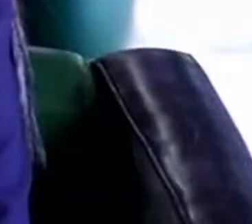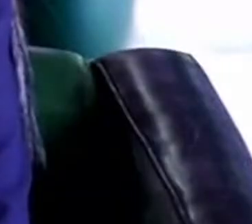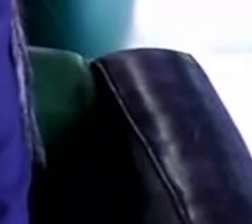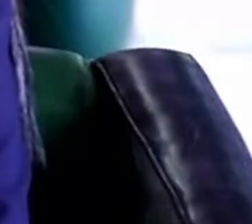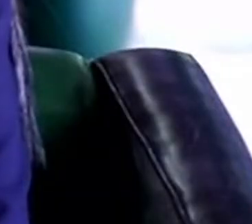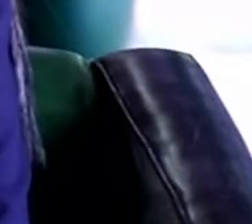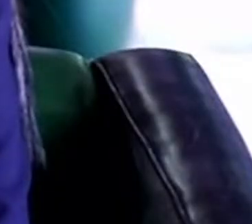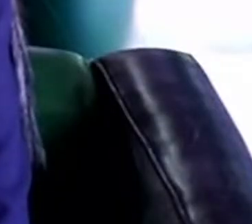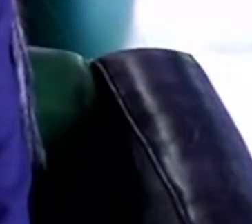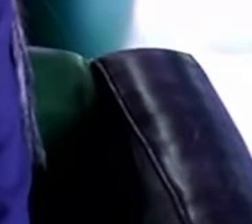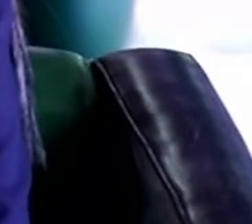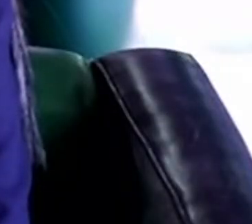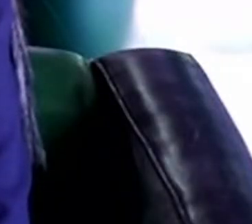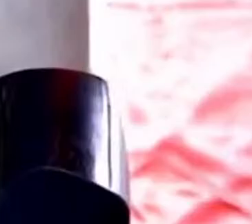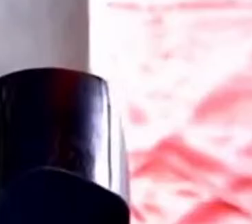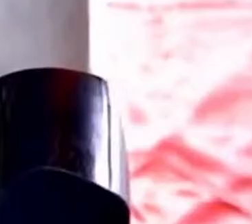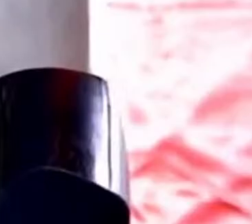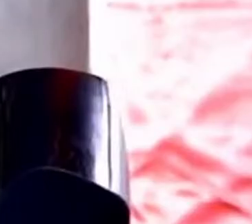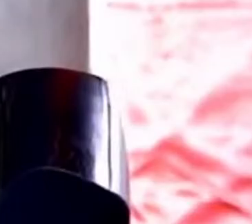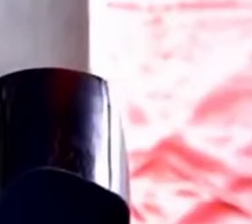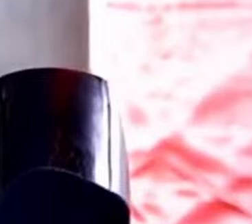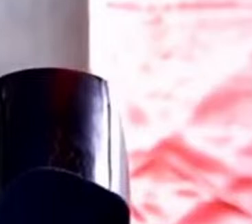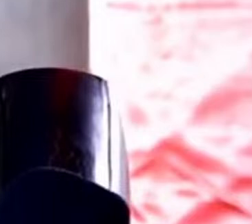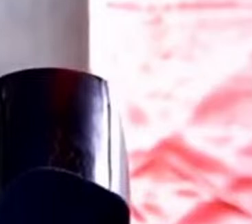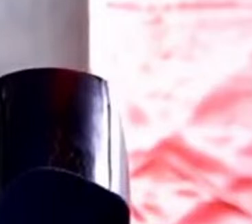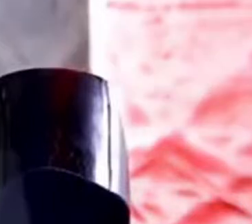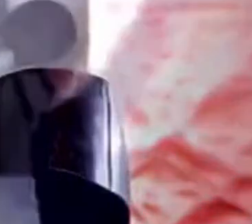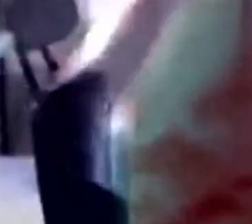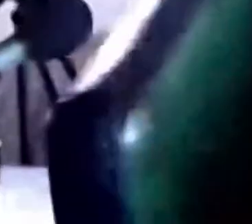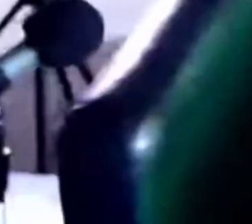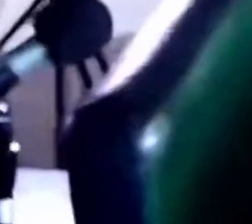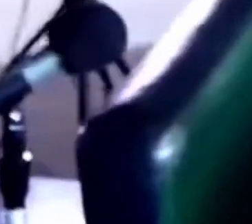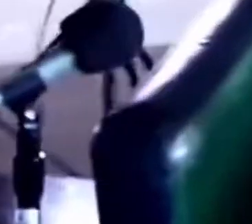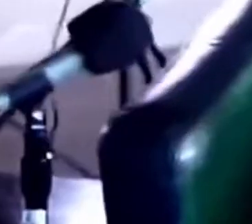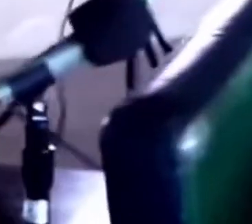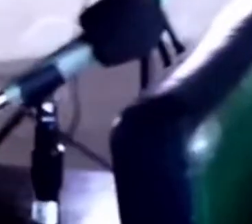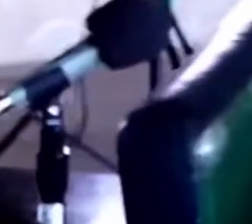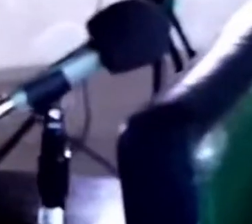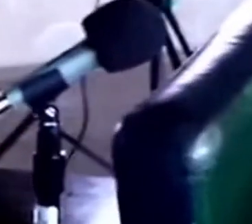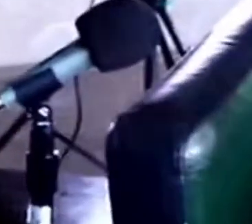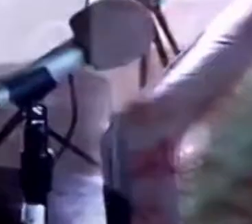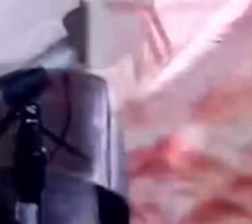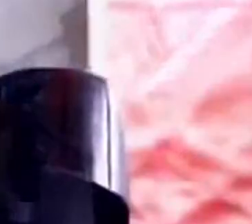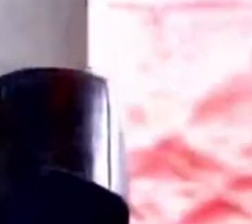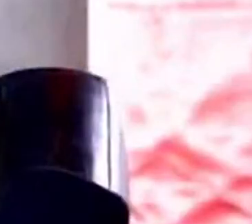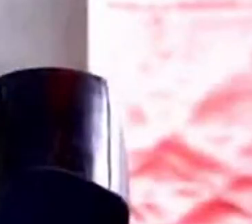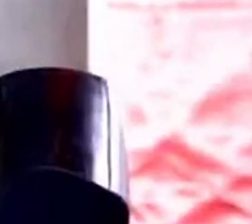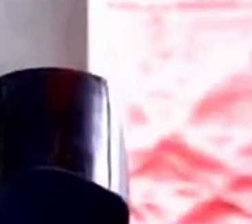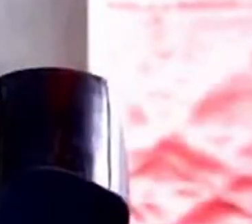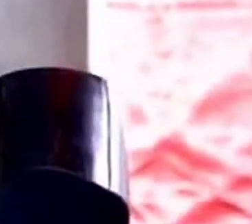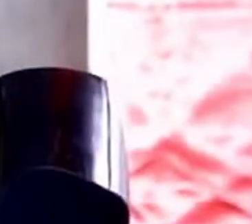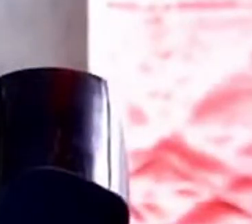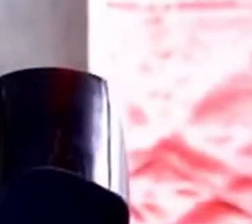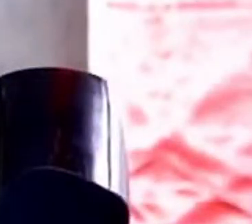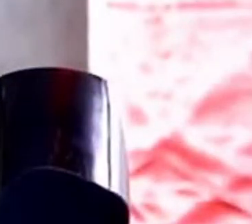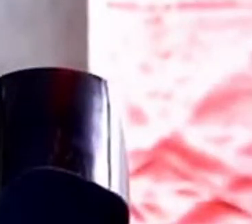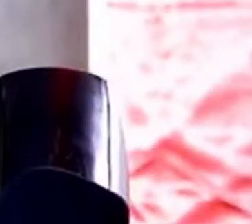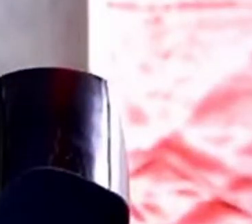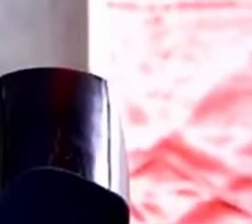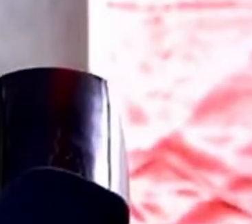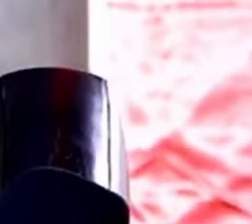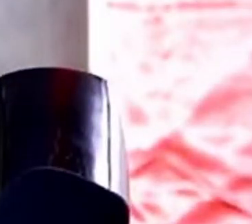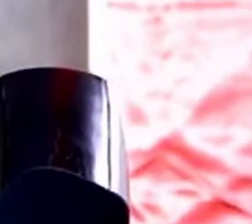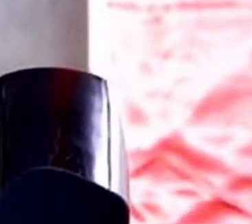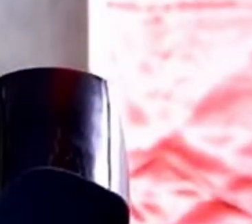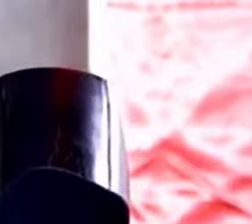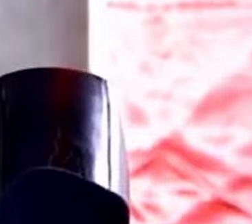to grow at a larger scale so that we can be able to export. She now has a word of advice to women who want to join politics.